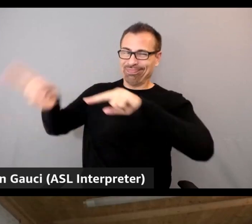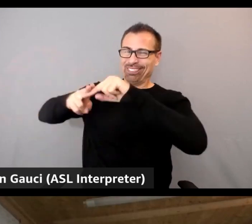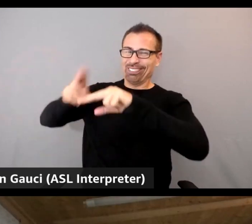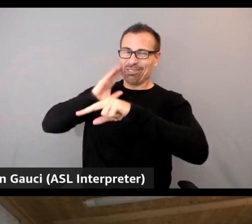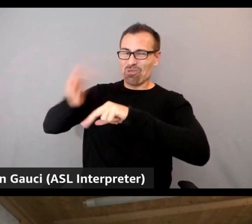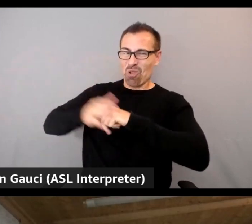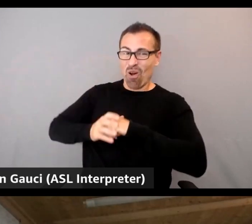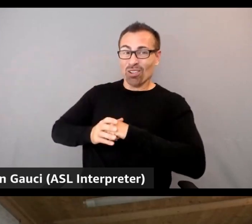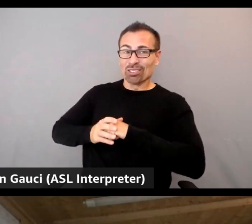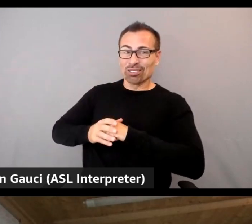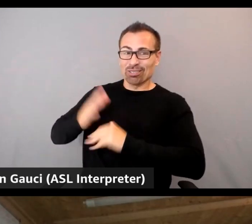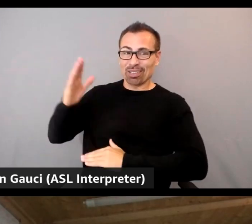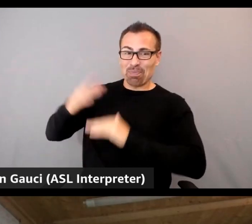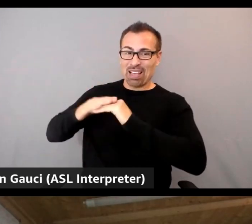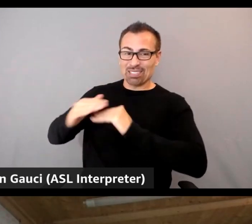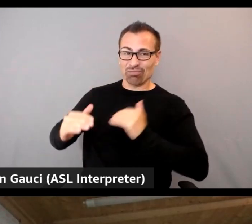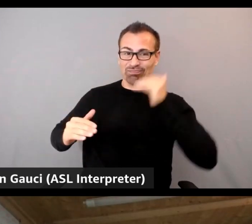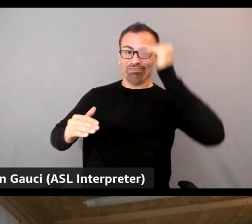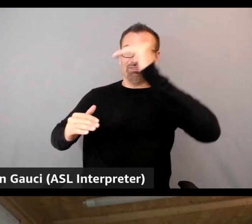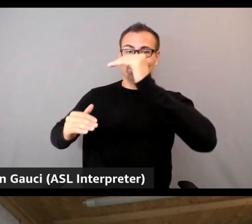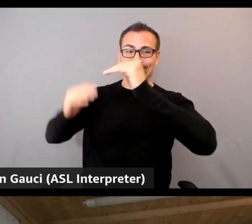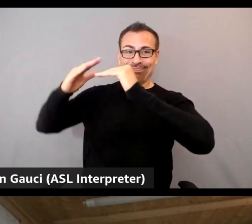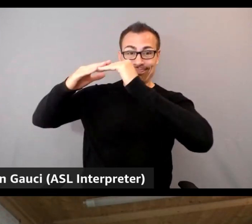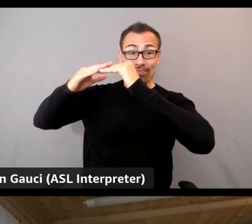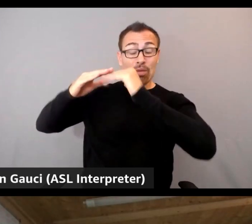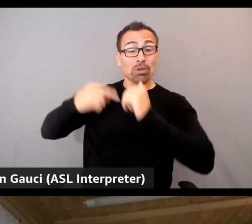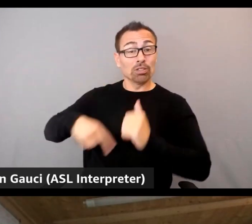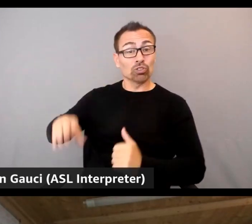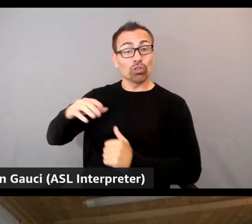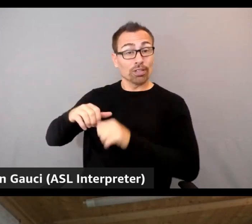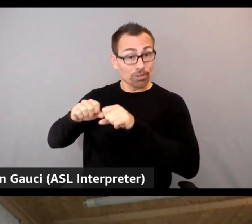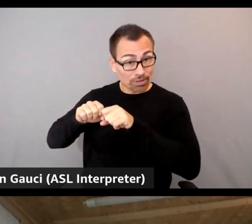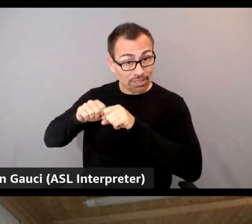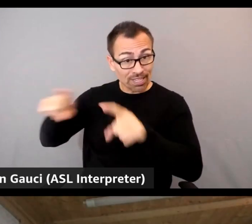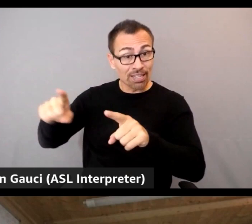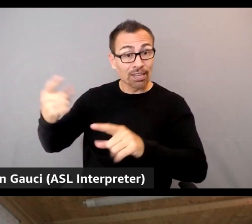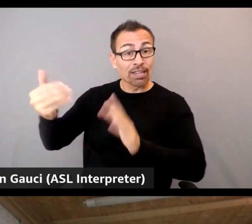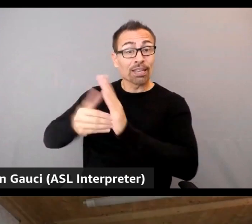will do that, and then on day two, when you go to send again, or whatever, day three,